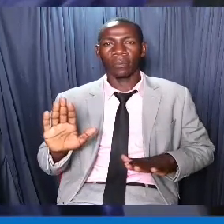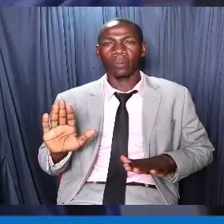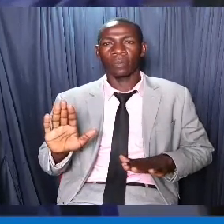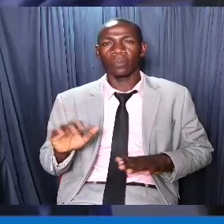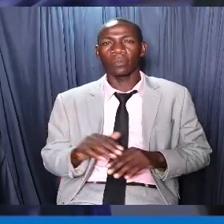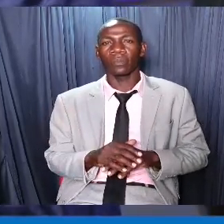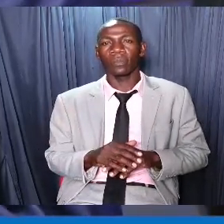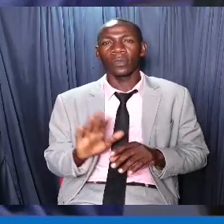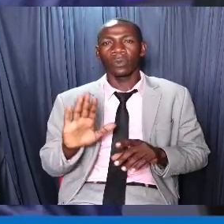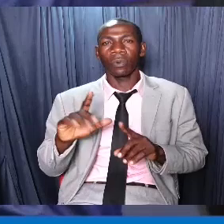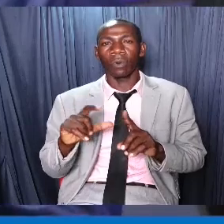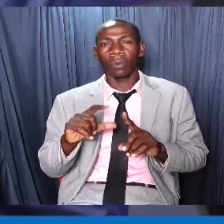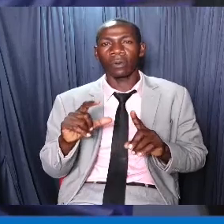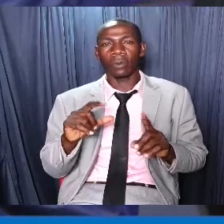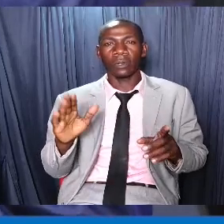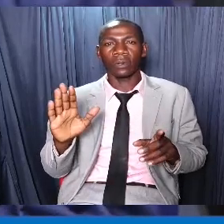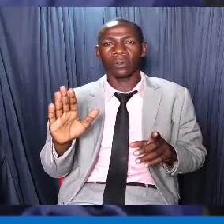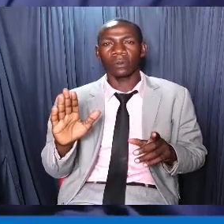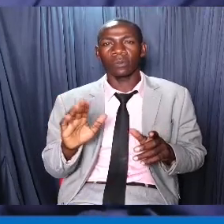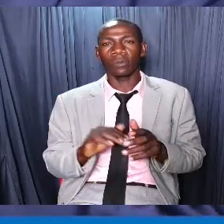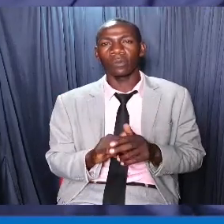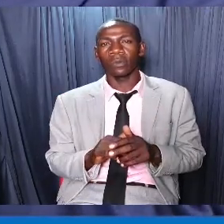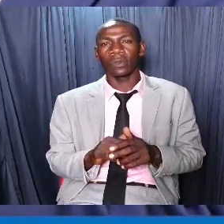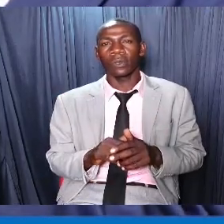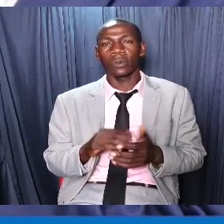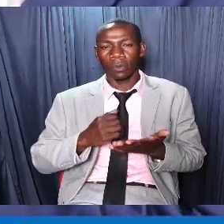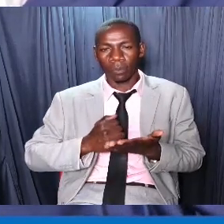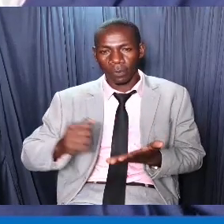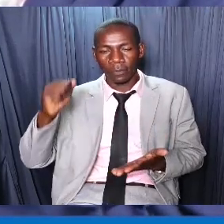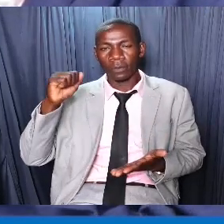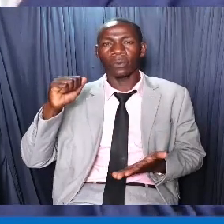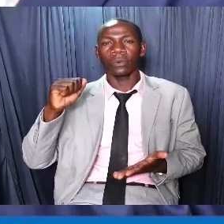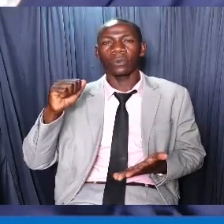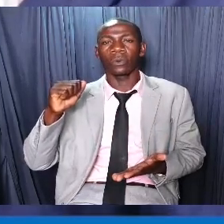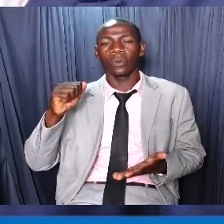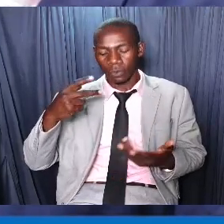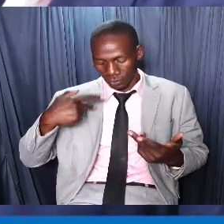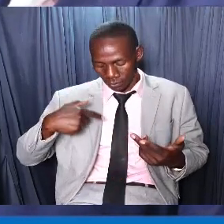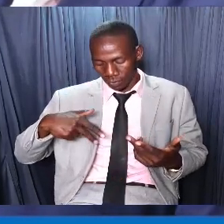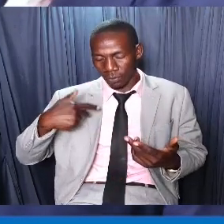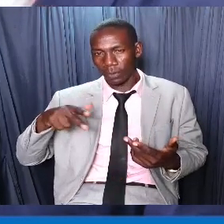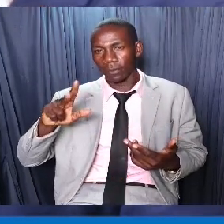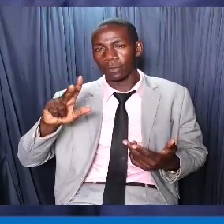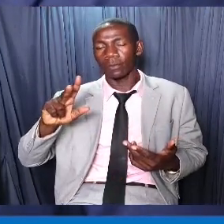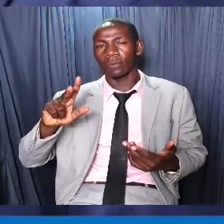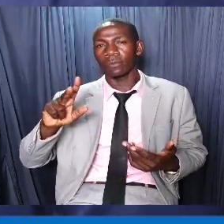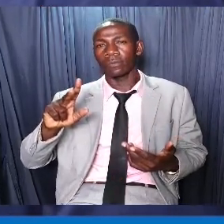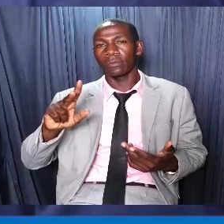life. Maneno yako. Your own words. Linakuhakikisha. It proves you. Ujiangalie mwenyewe. You look upon